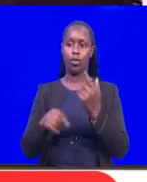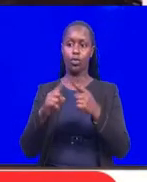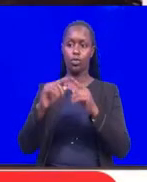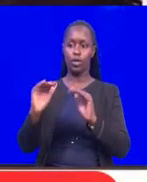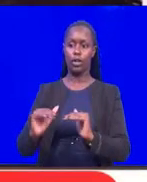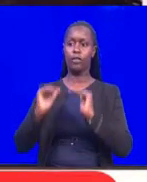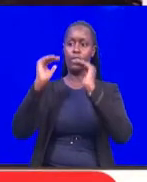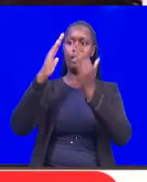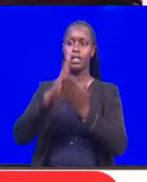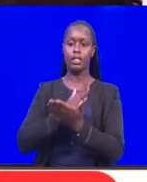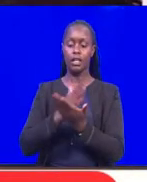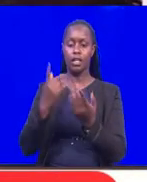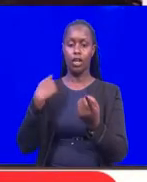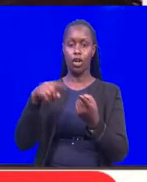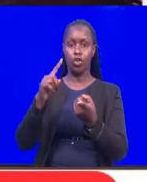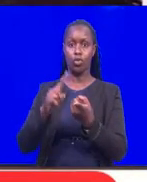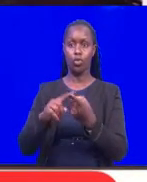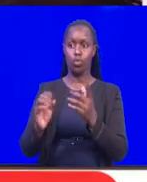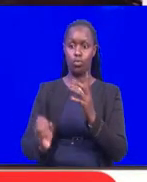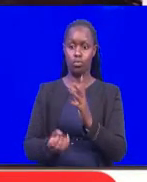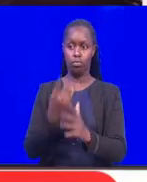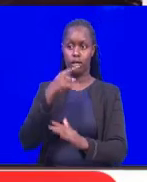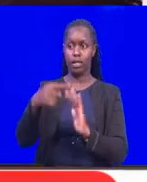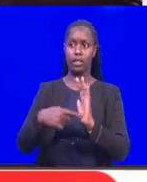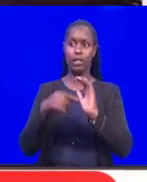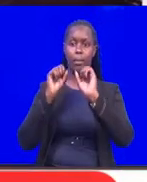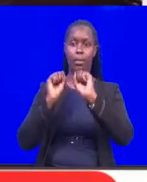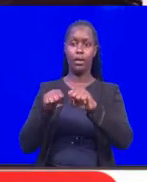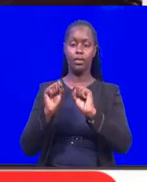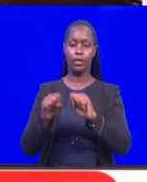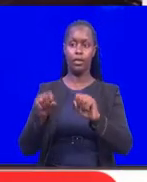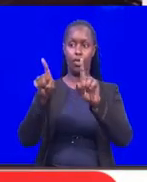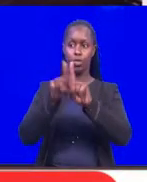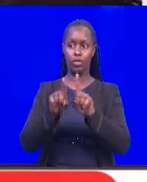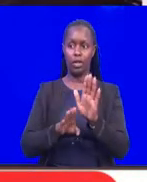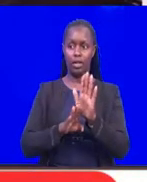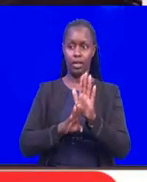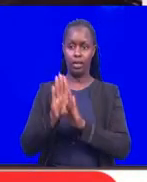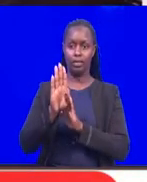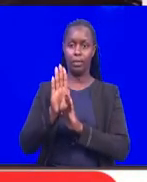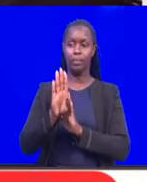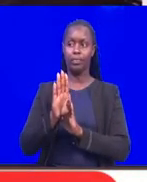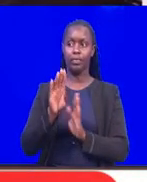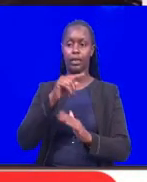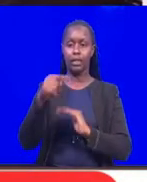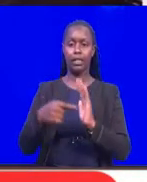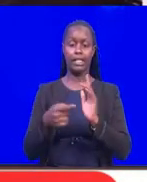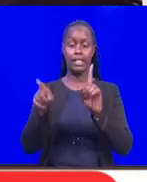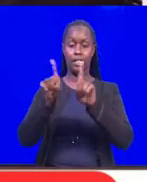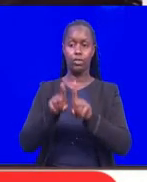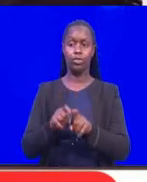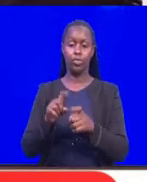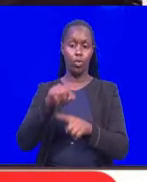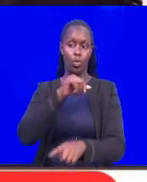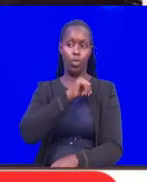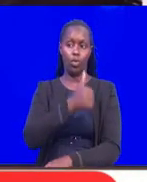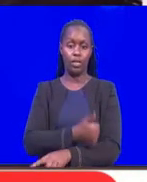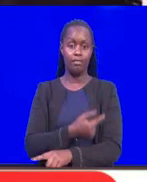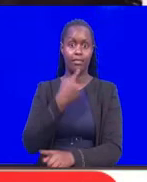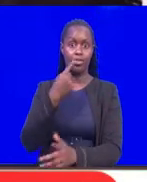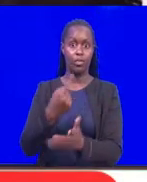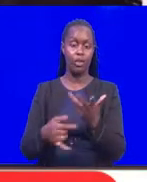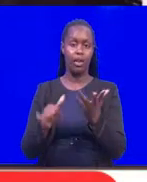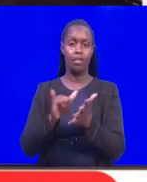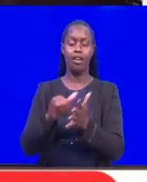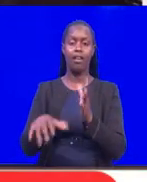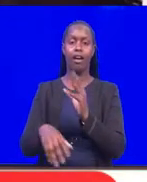to unlock the potential in order to support economic growth and development. The Capital Markets Authority says that this could add to